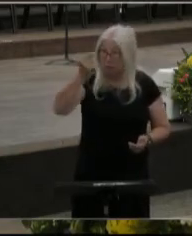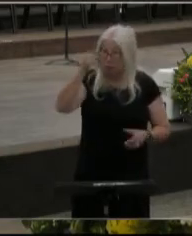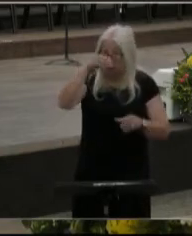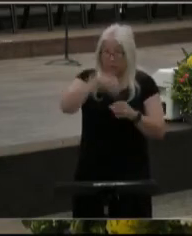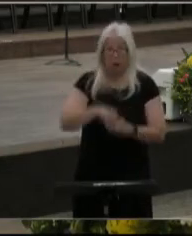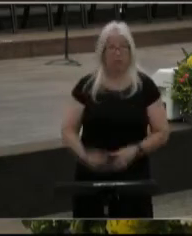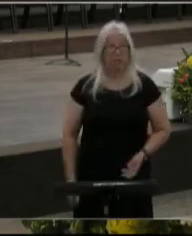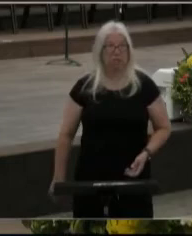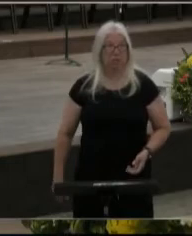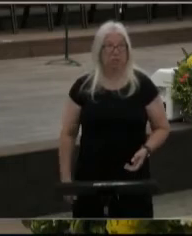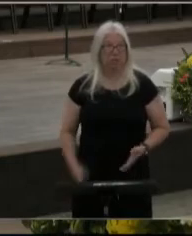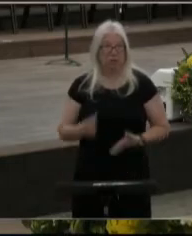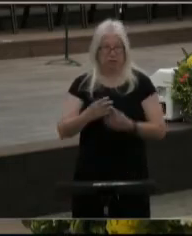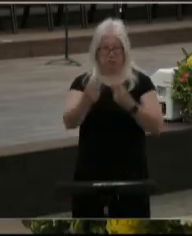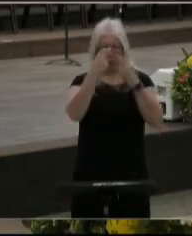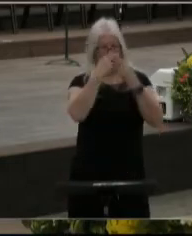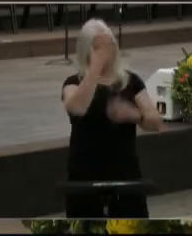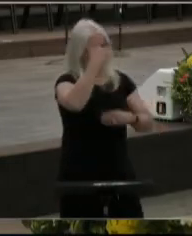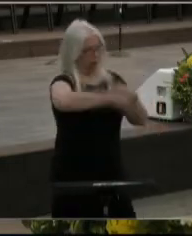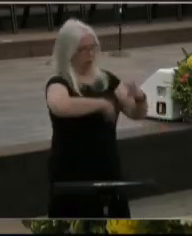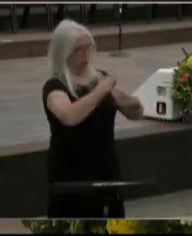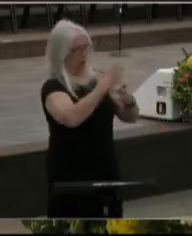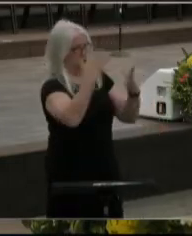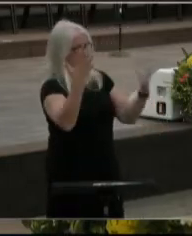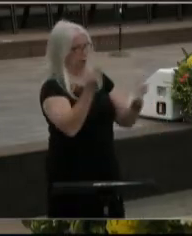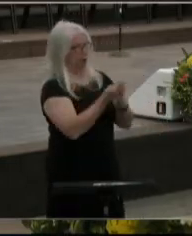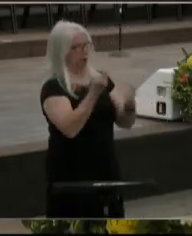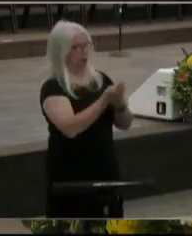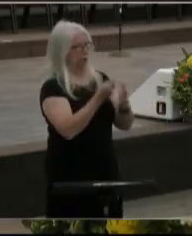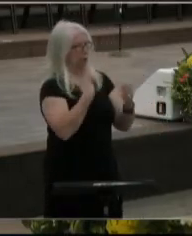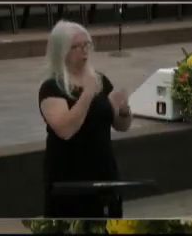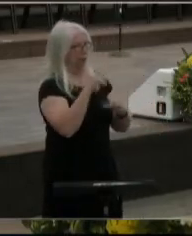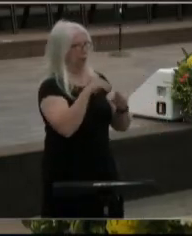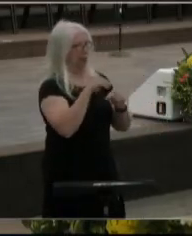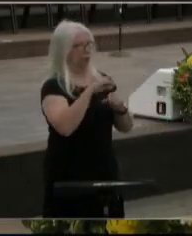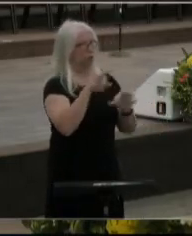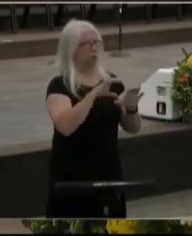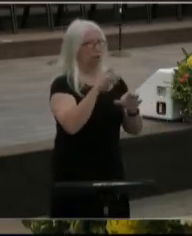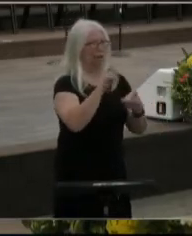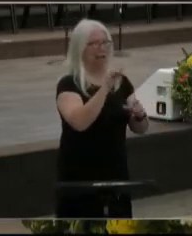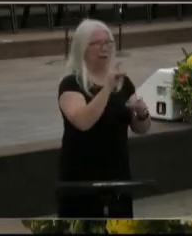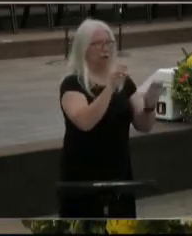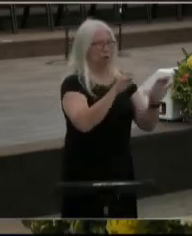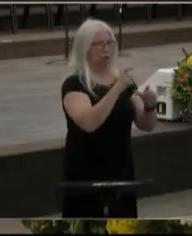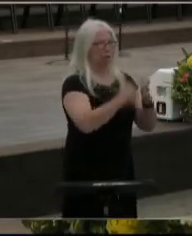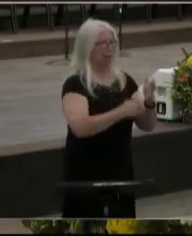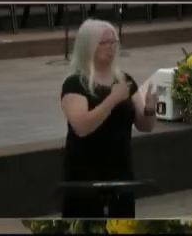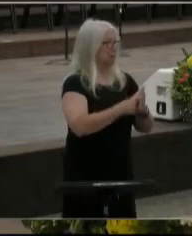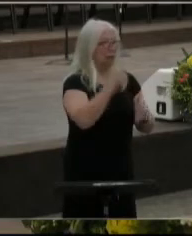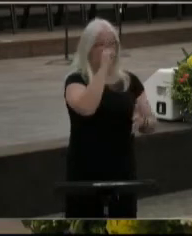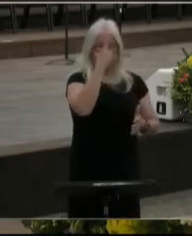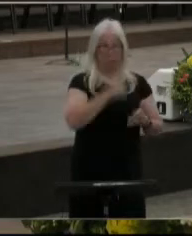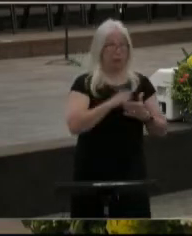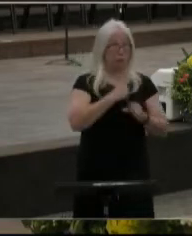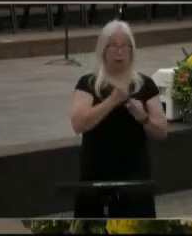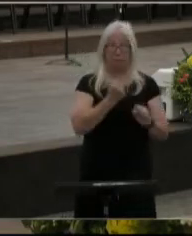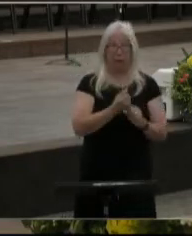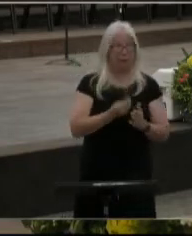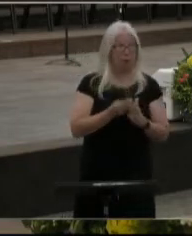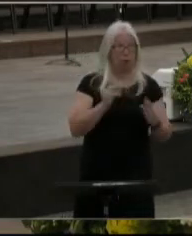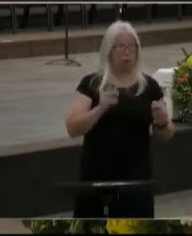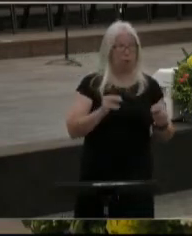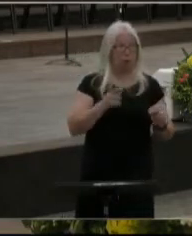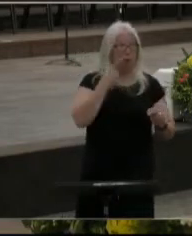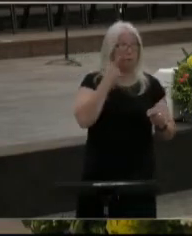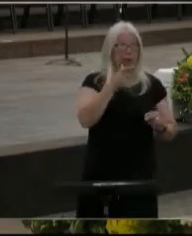involved. Somebody looked at me and says, why in the world do you spend so much money having an accountant do your taxes? I was like, it's not because of what I make.